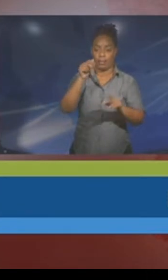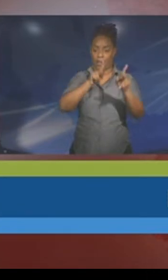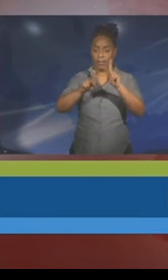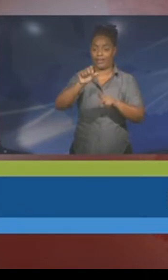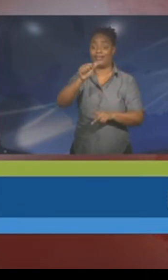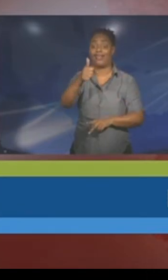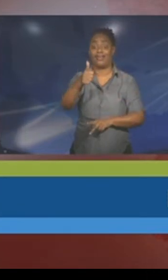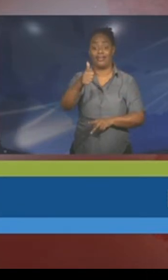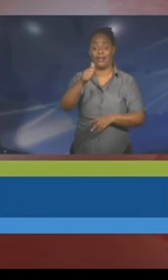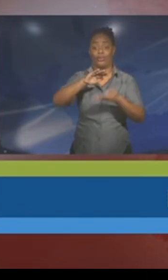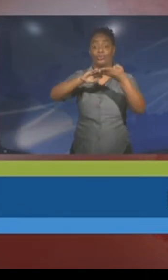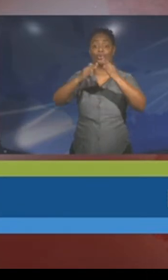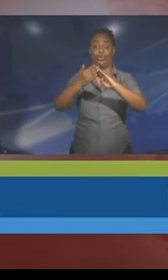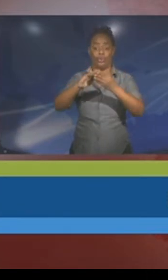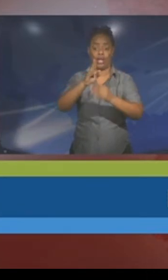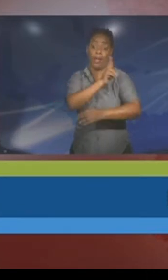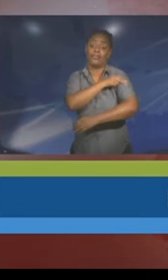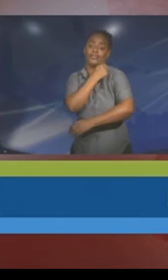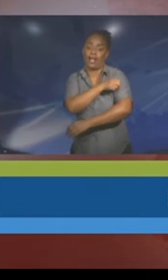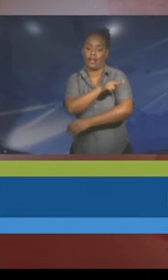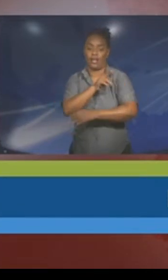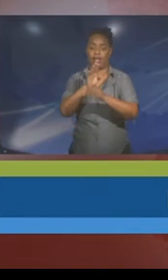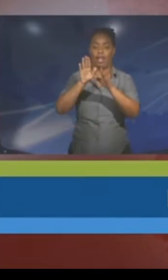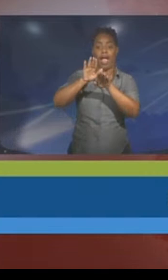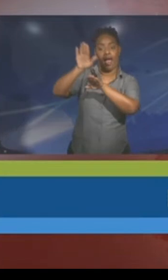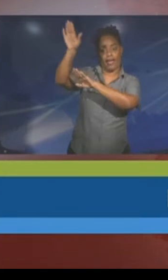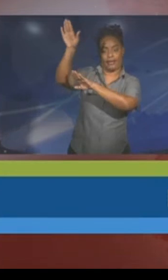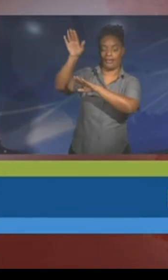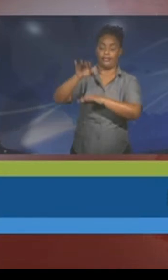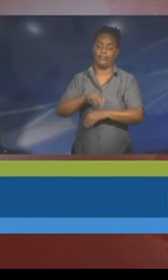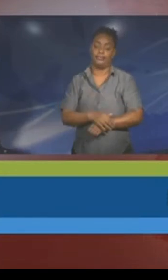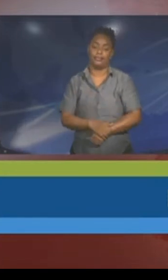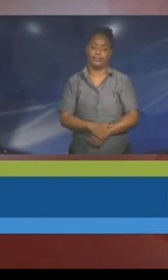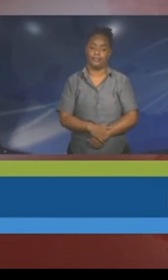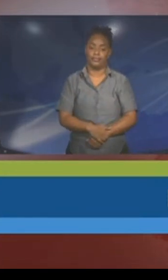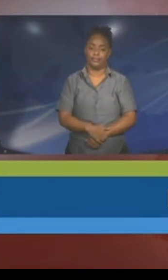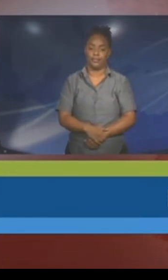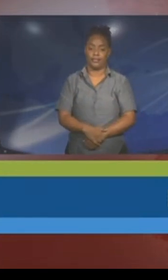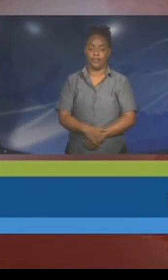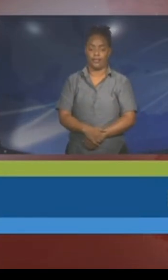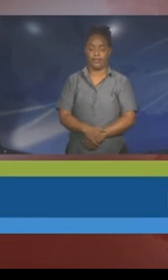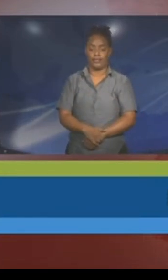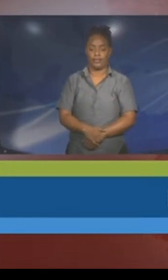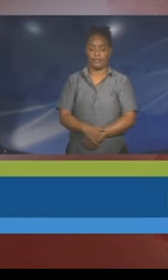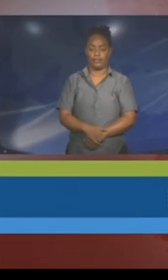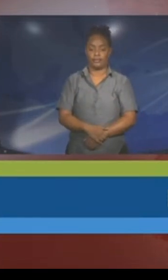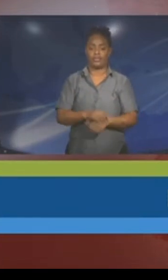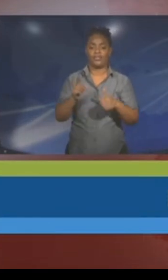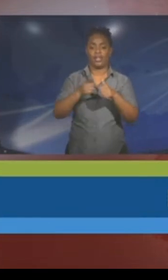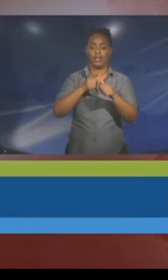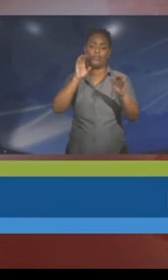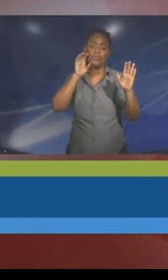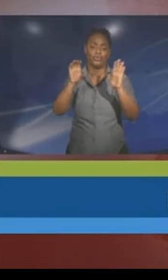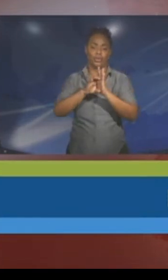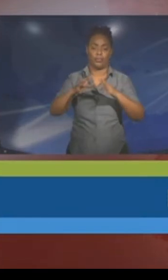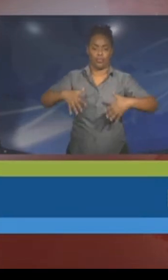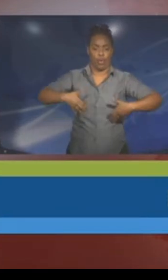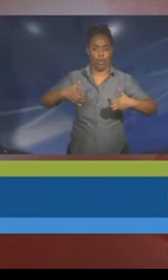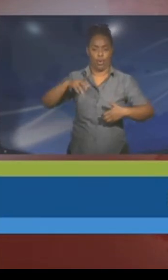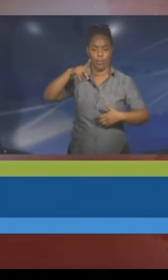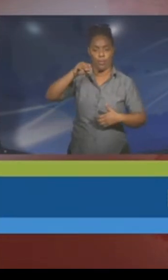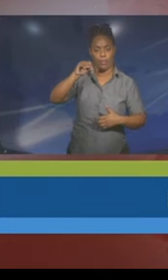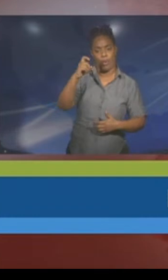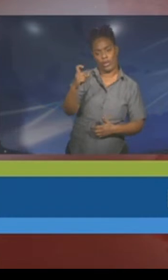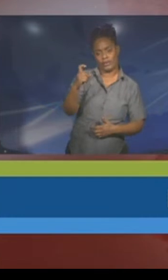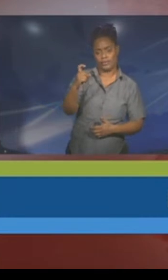General Hospital at Signal Hill. So if I could have the first slide of the monkeypox presentation, please. Yeah,